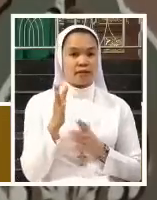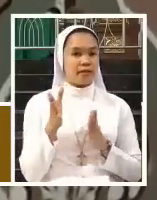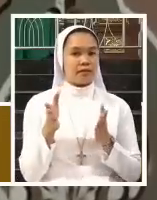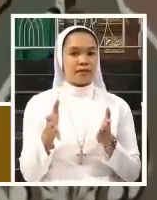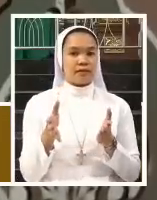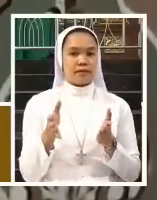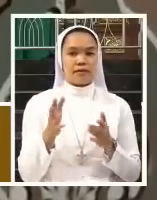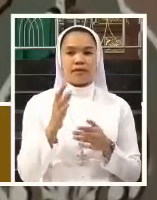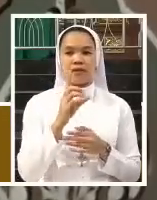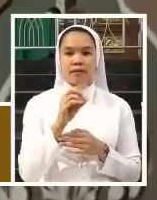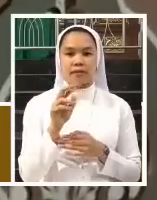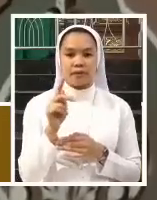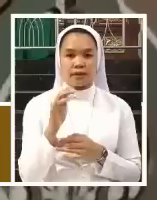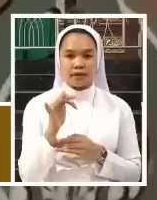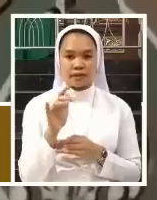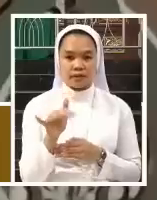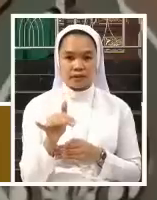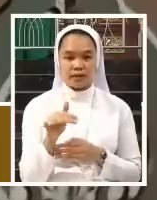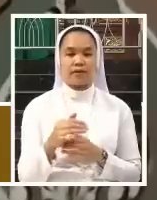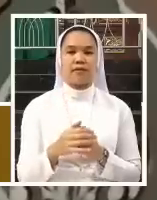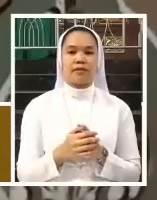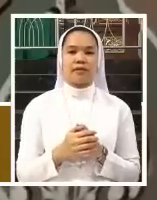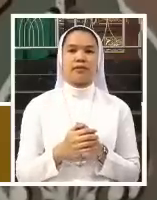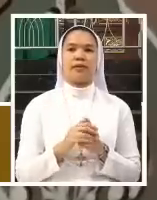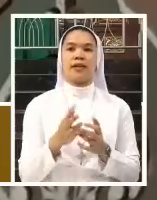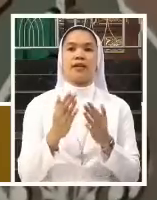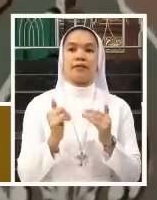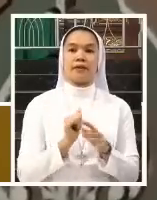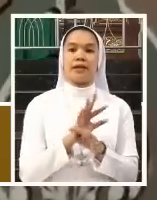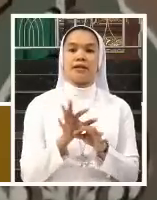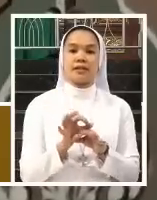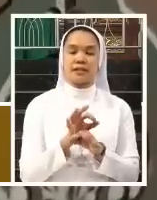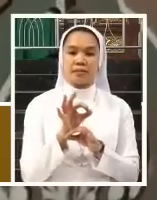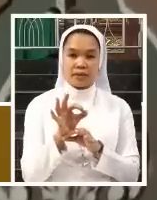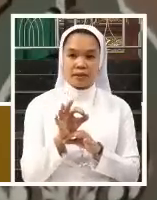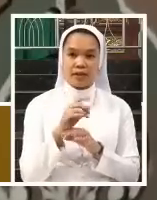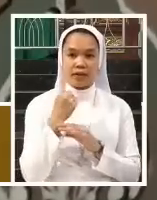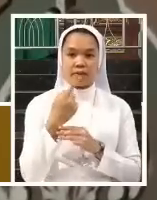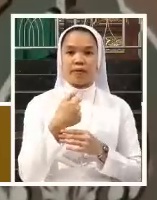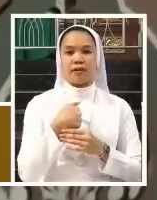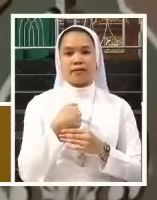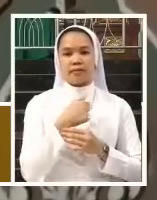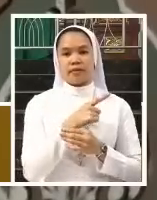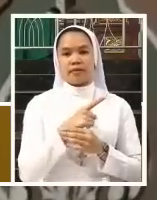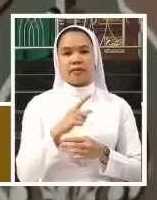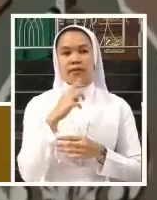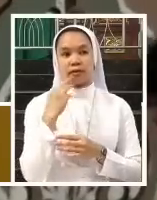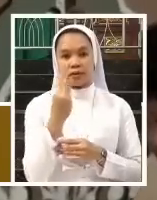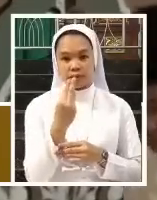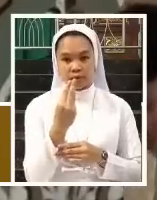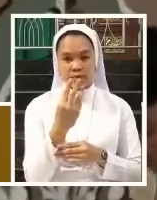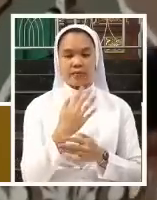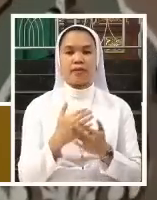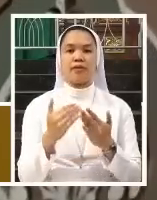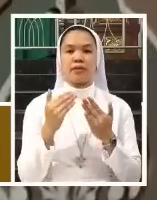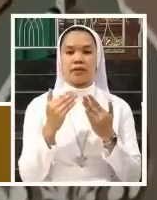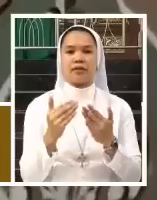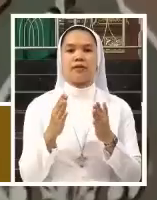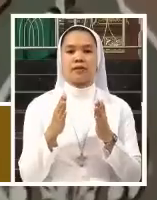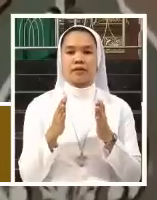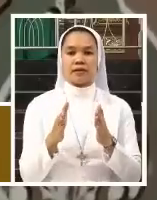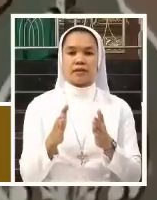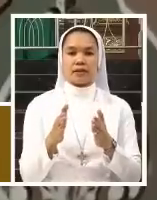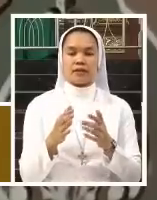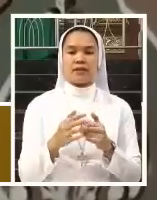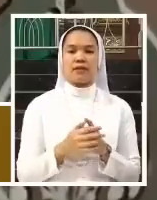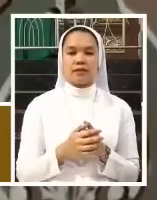and identify me and give me the power of the Spirit, but who am I, Lord, to whom you would implant your